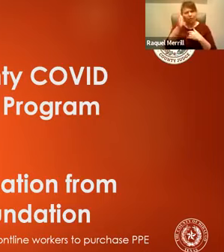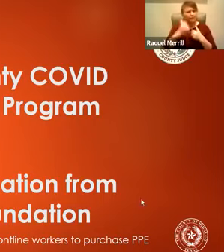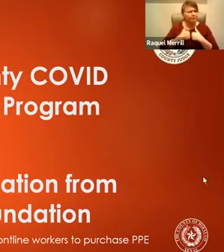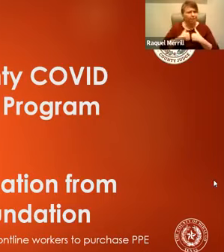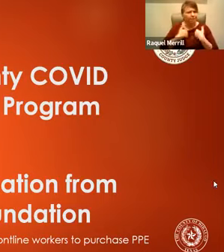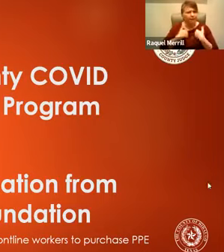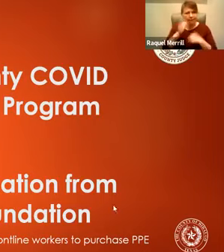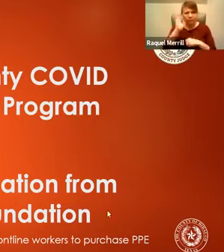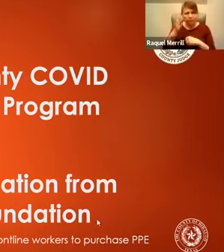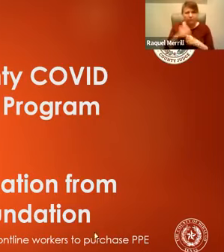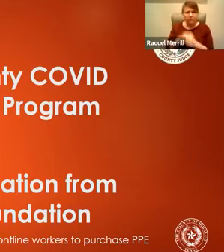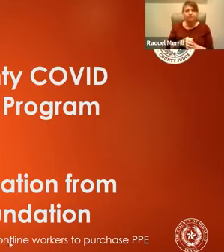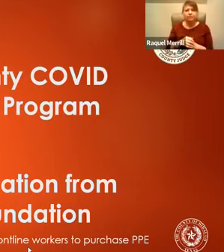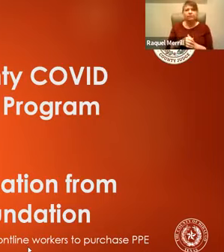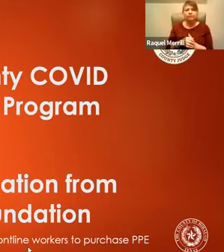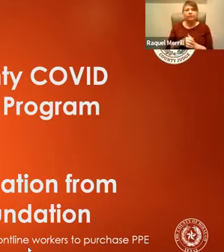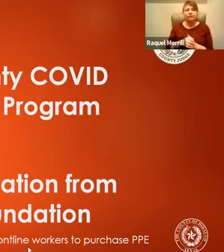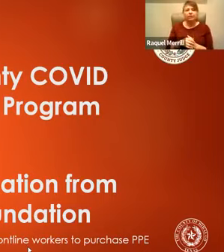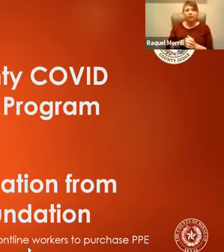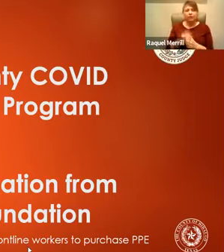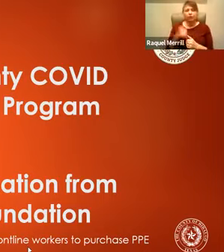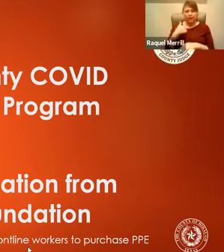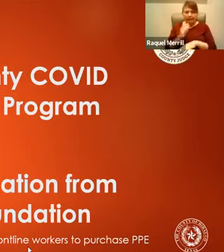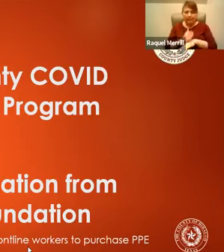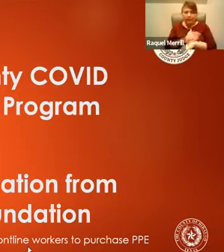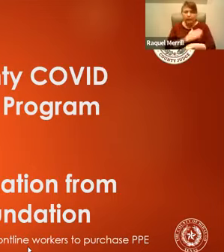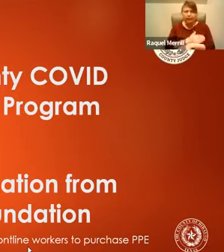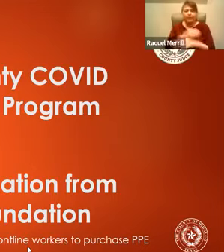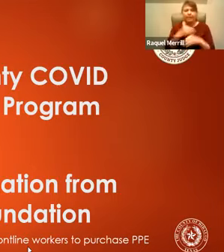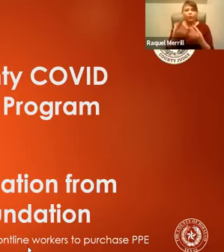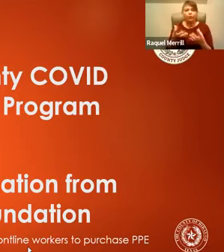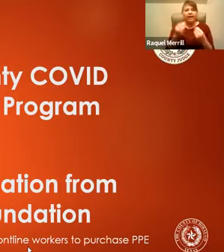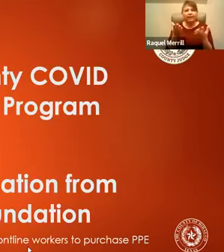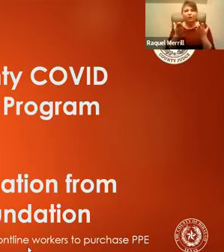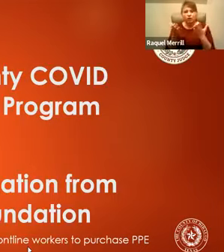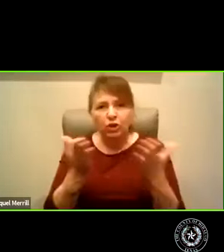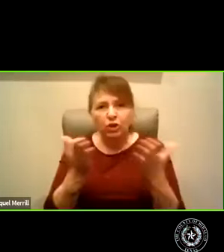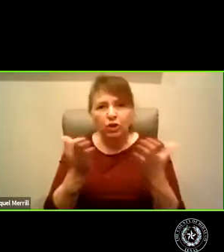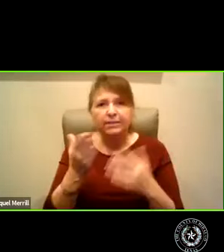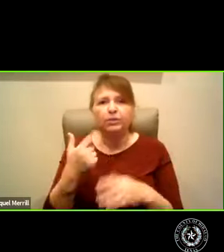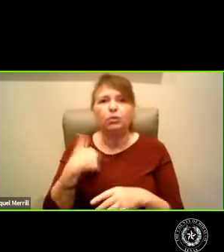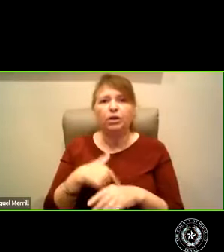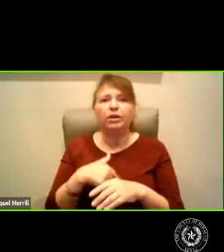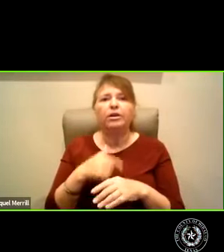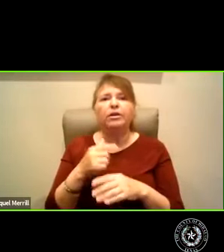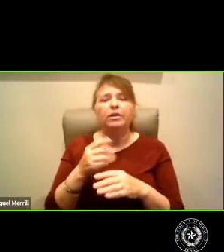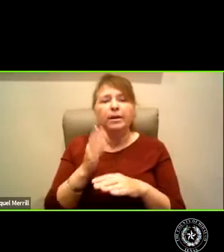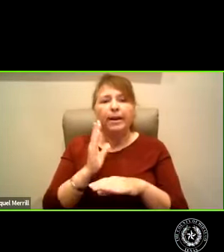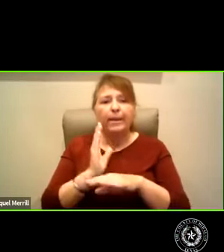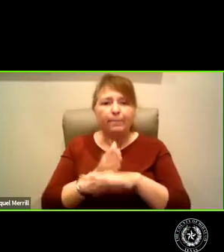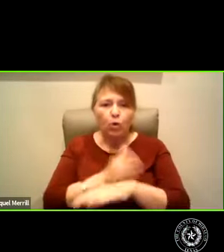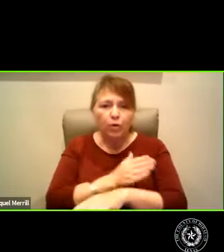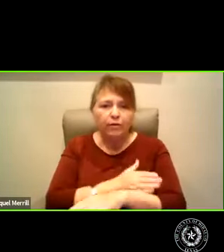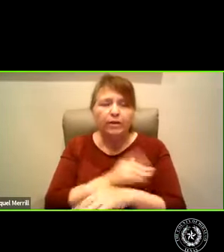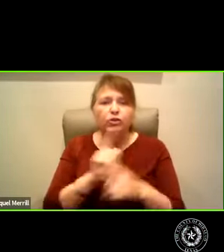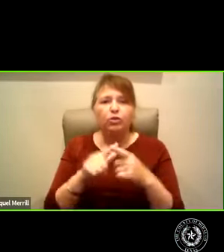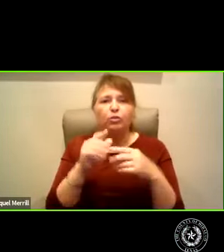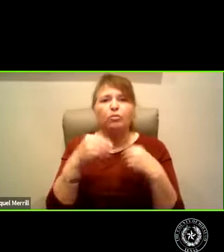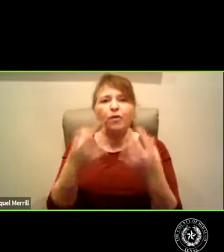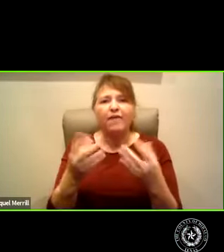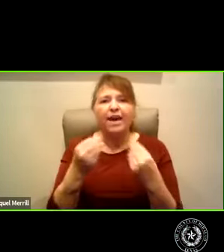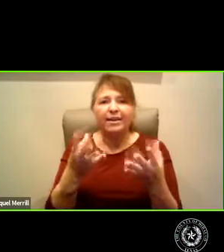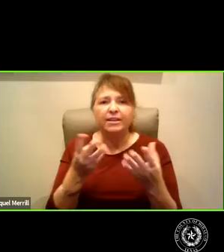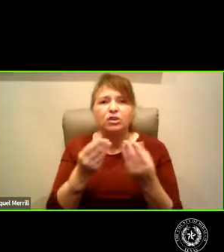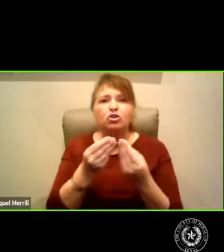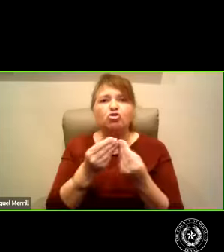better in providing service. I think we're getting better in finding solutions to mitigating this